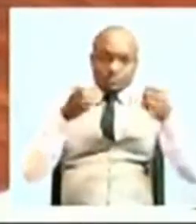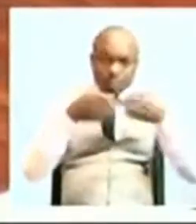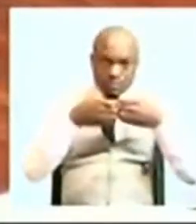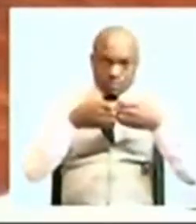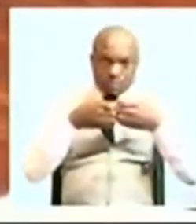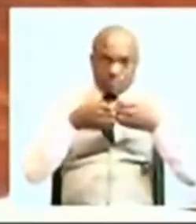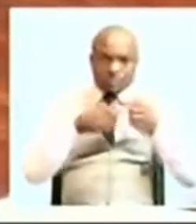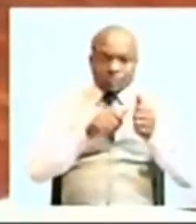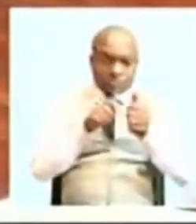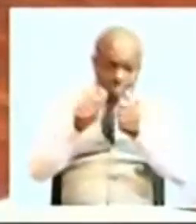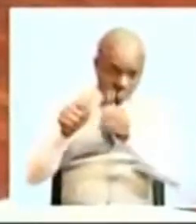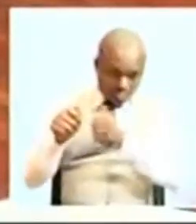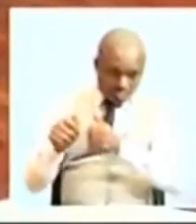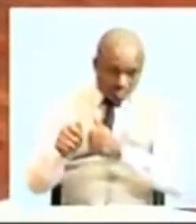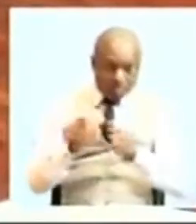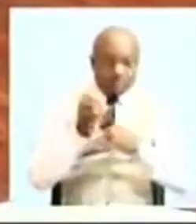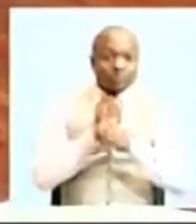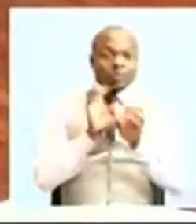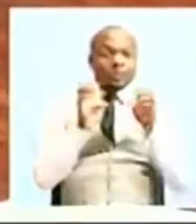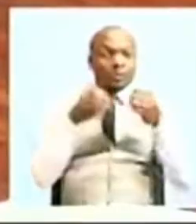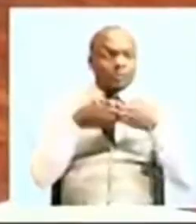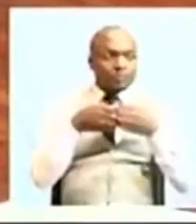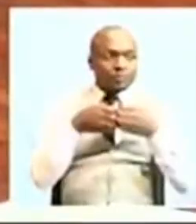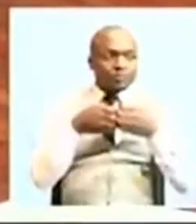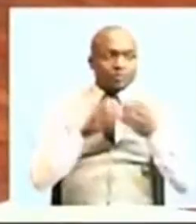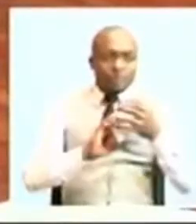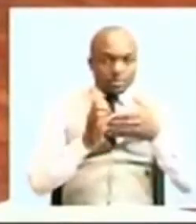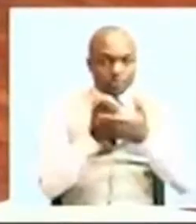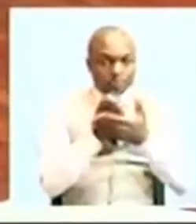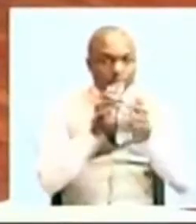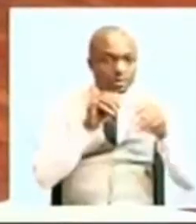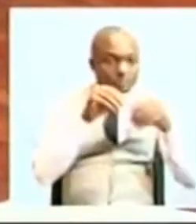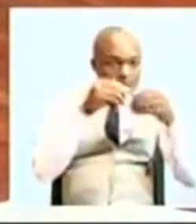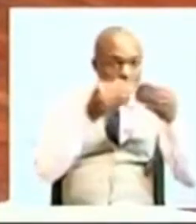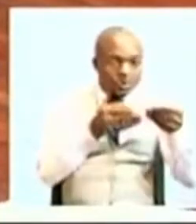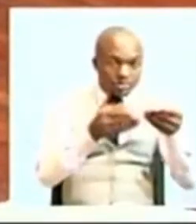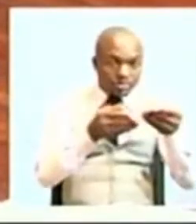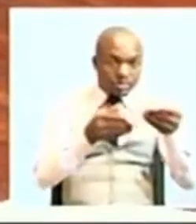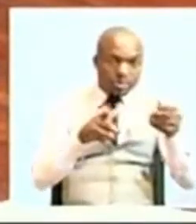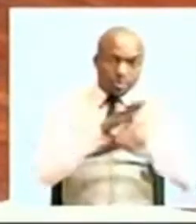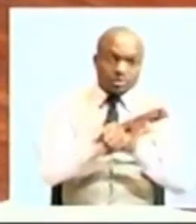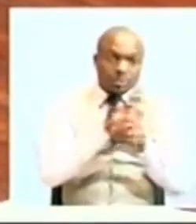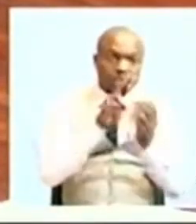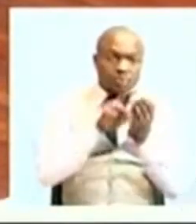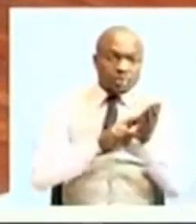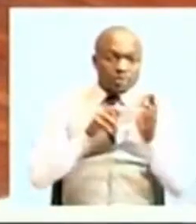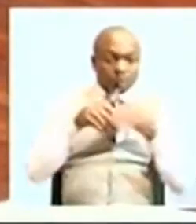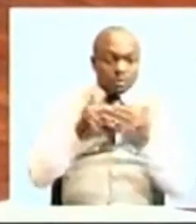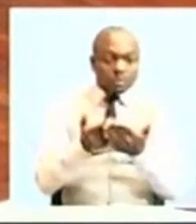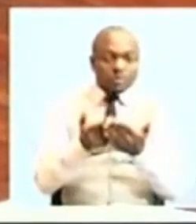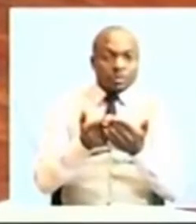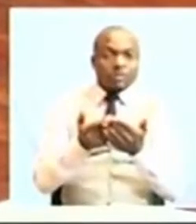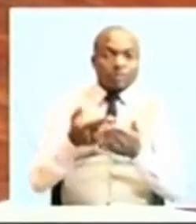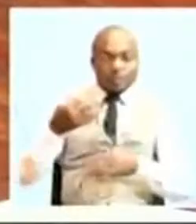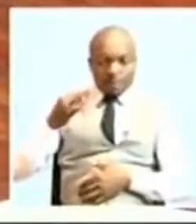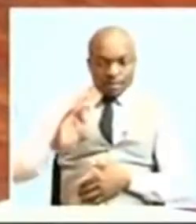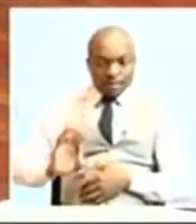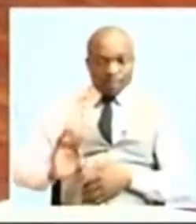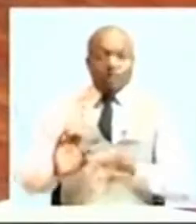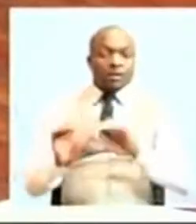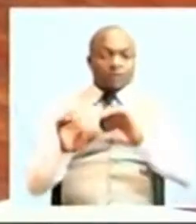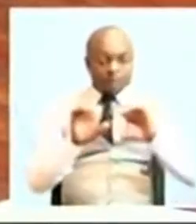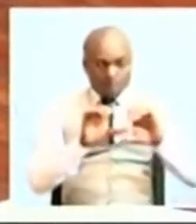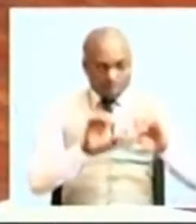taken. The bank was engaged to provide a comprehensive report on how the beneficiaries were faring in terms